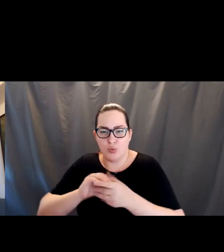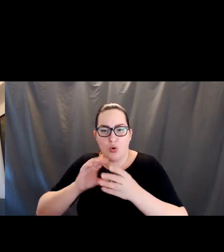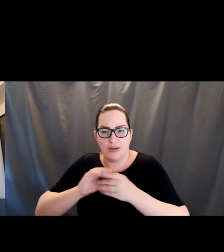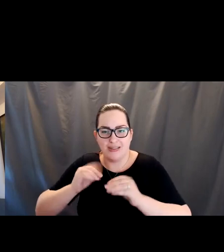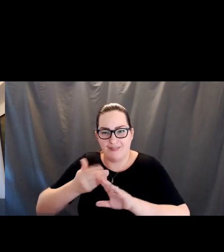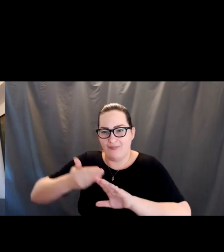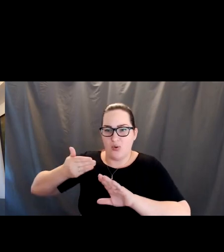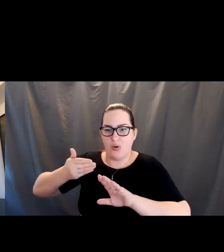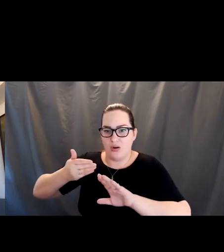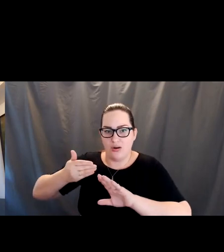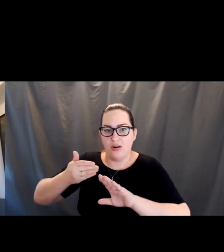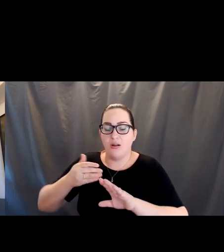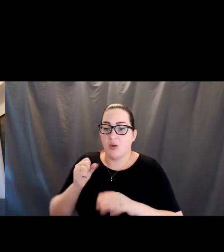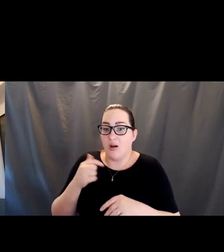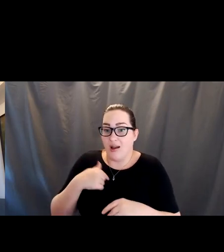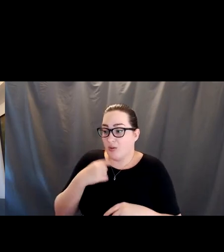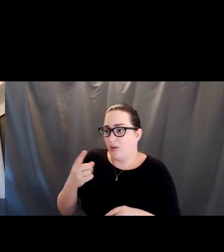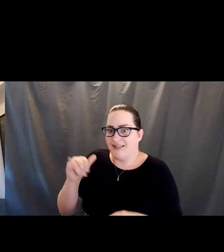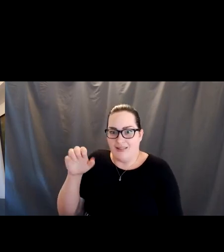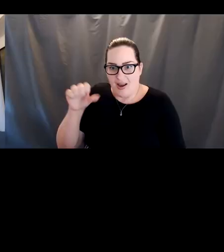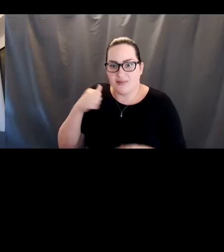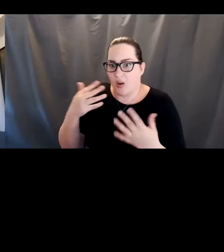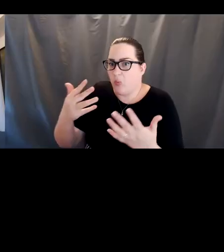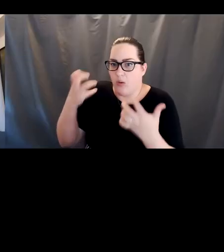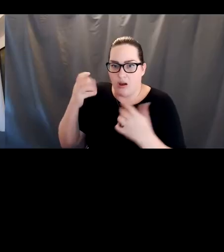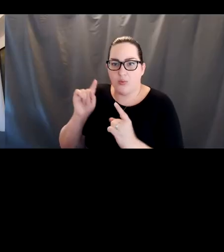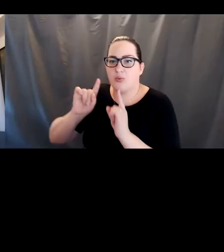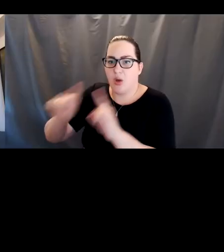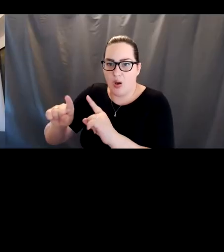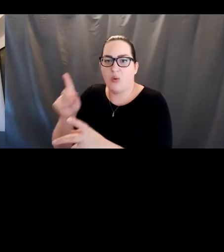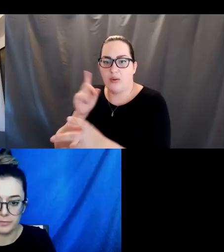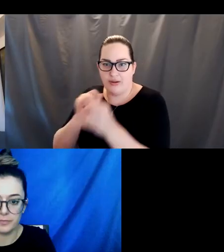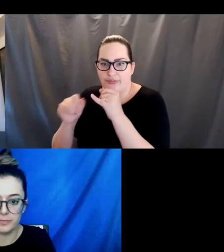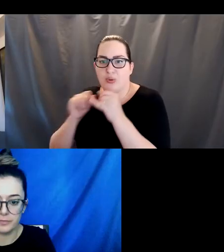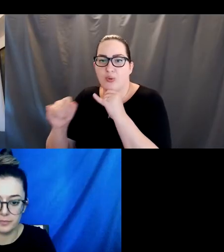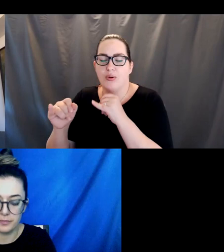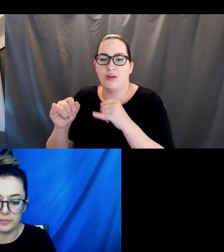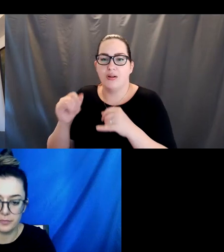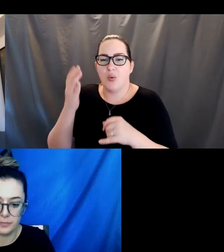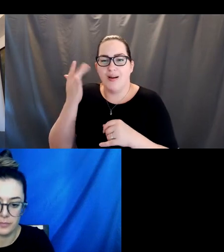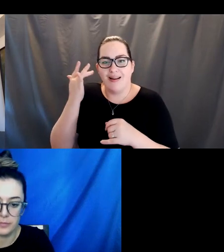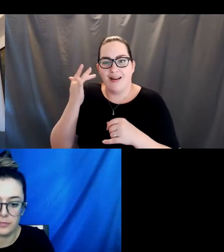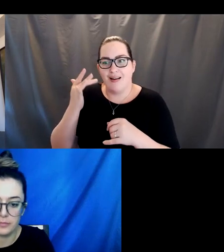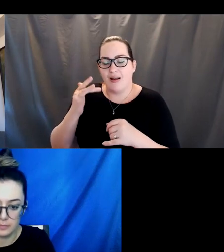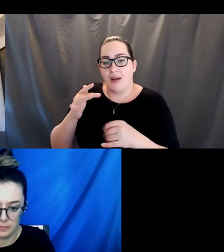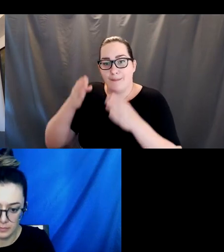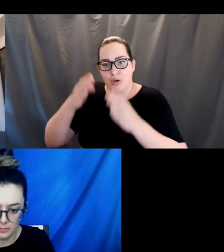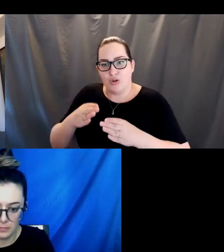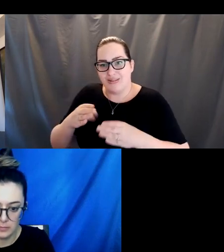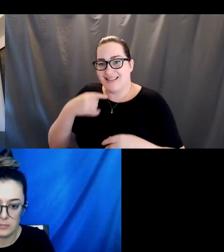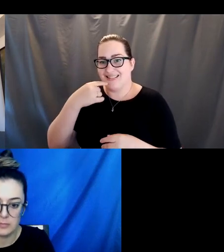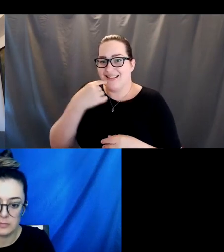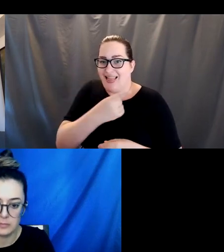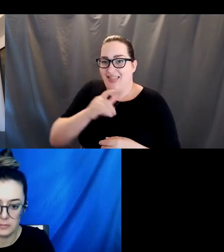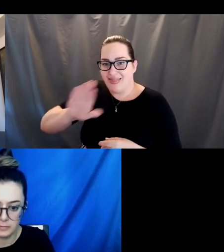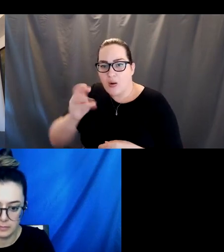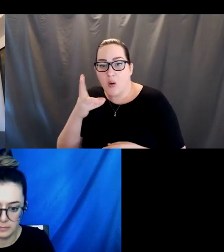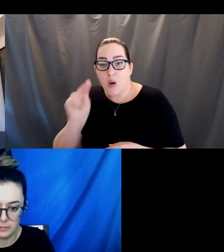like, yes, I definitely want to talk to her, because the idea of, getting the words from someone's mouth is really incredible.